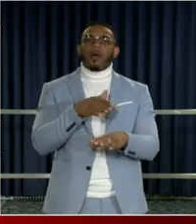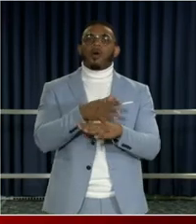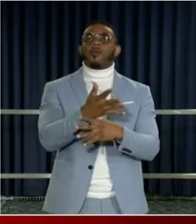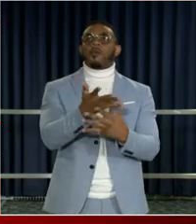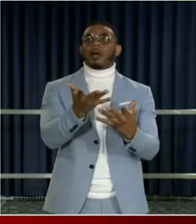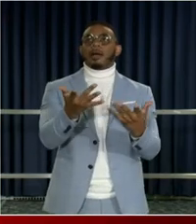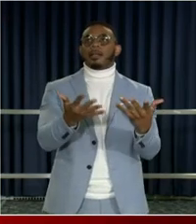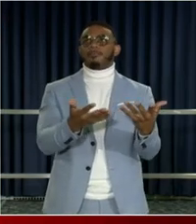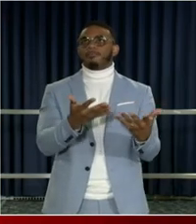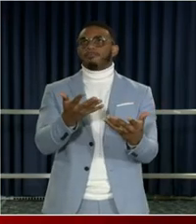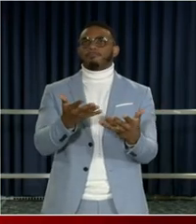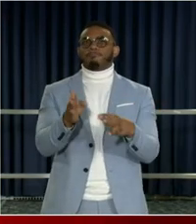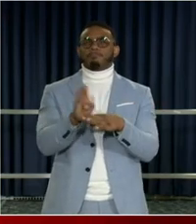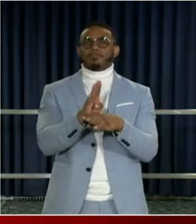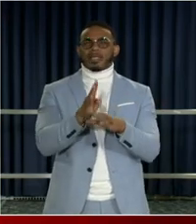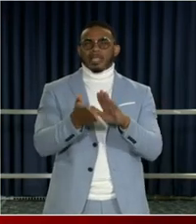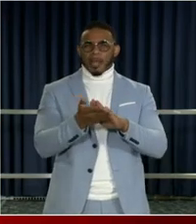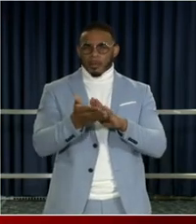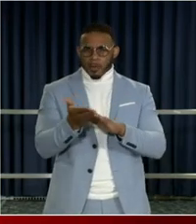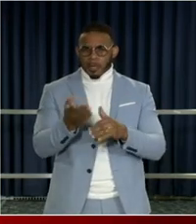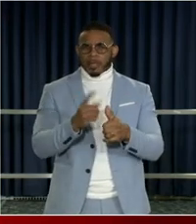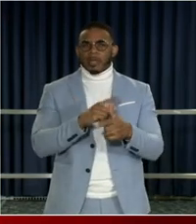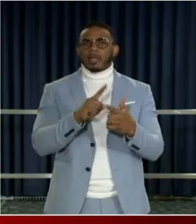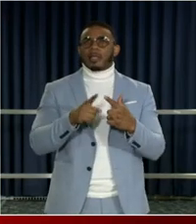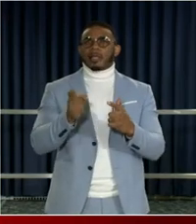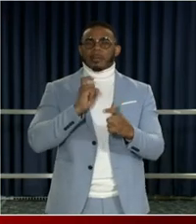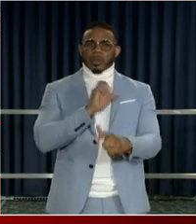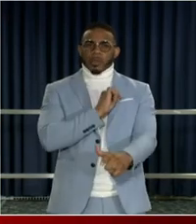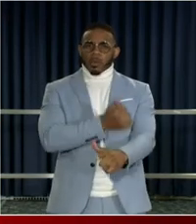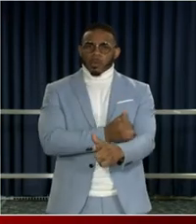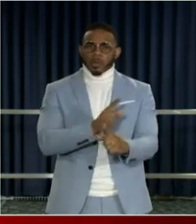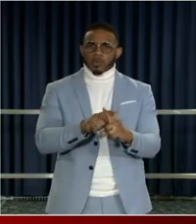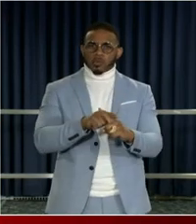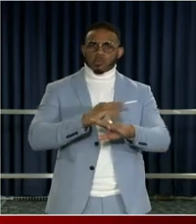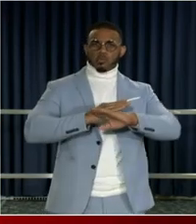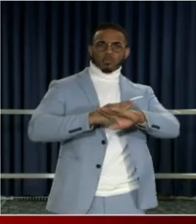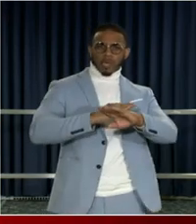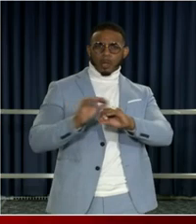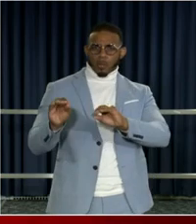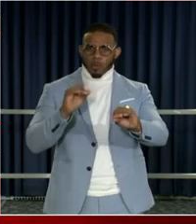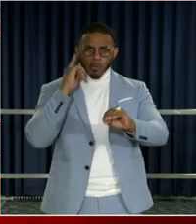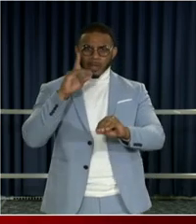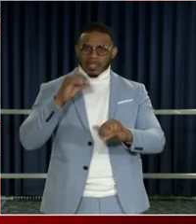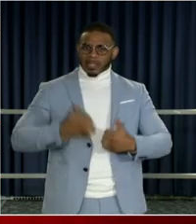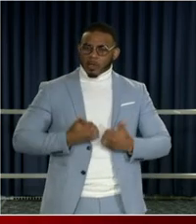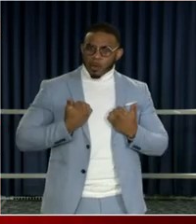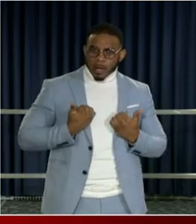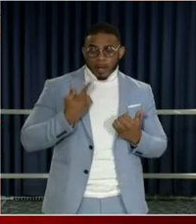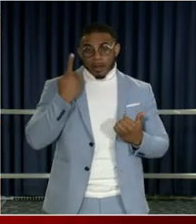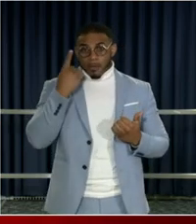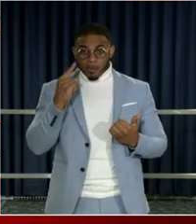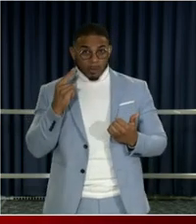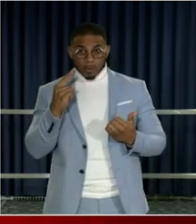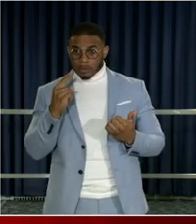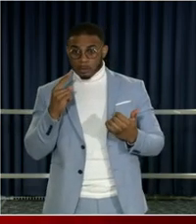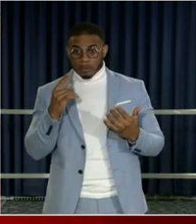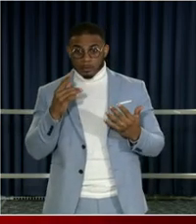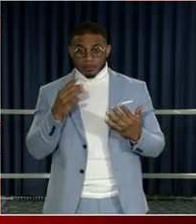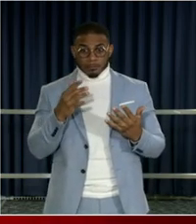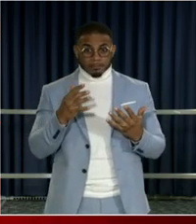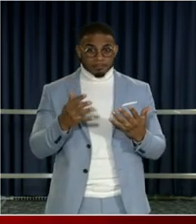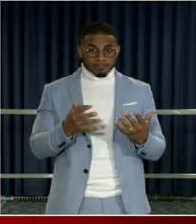over business operations. It gives me the authority to restrict the movement of D.C. residents for an